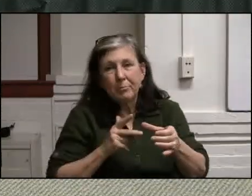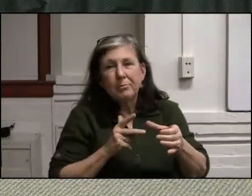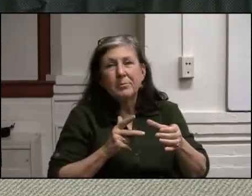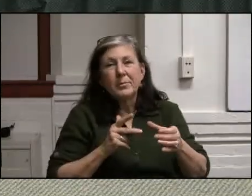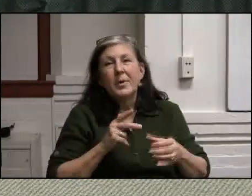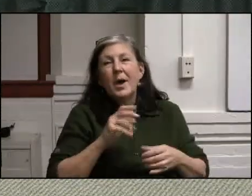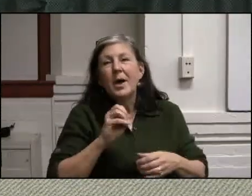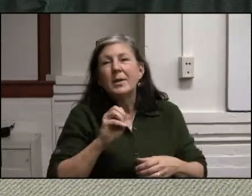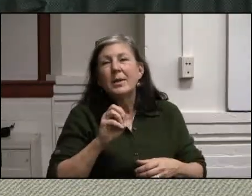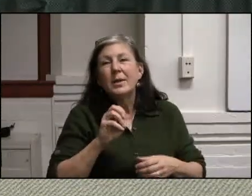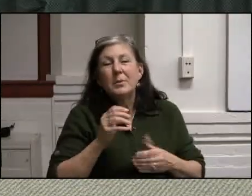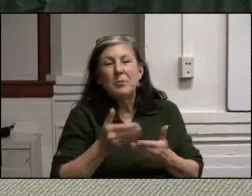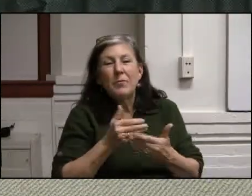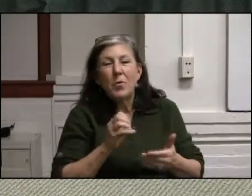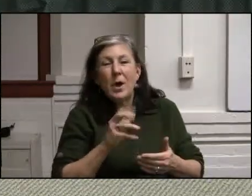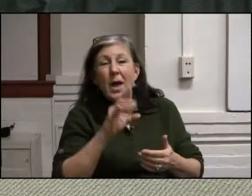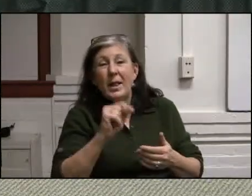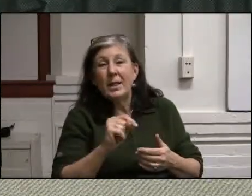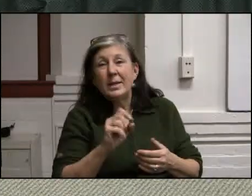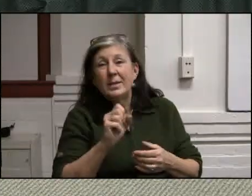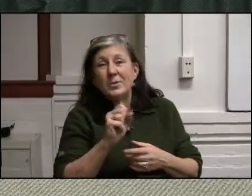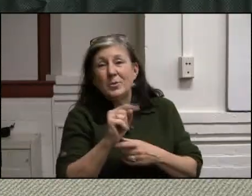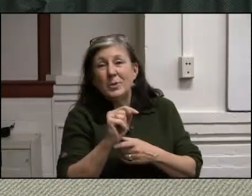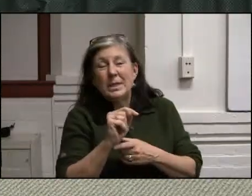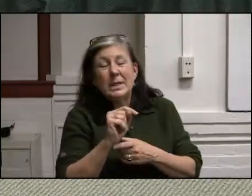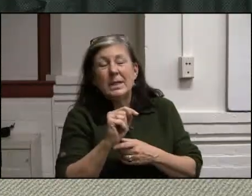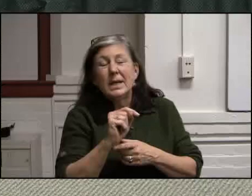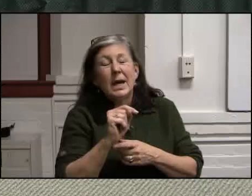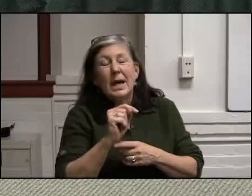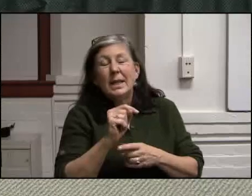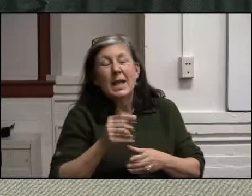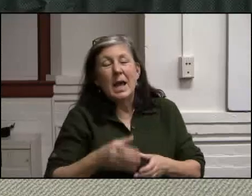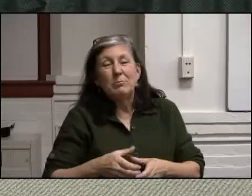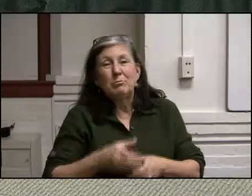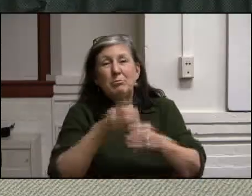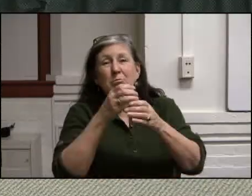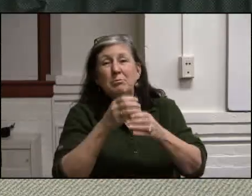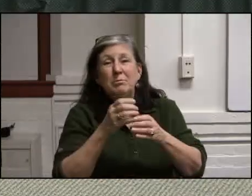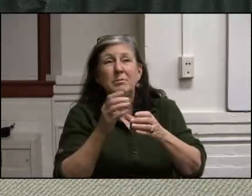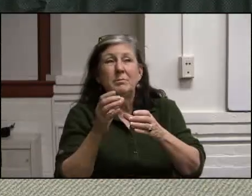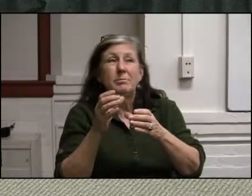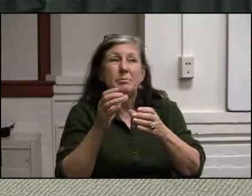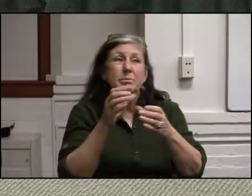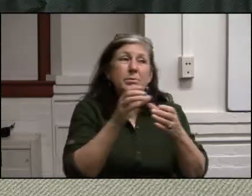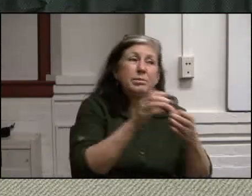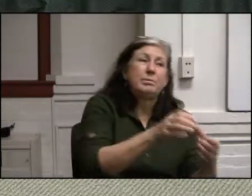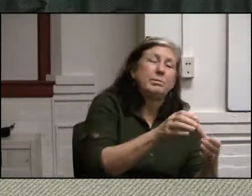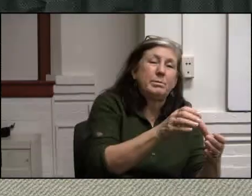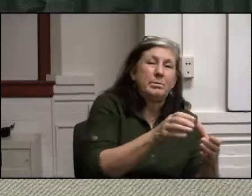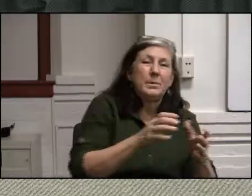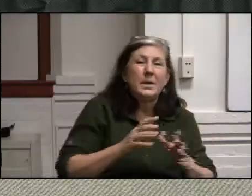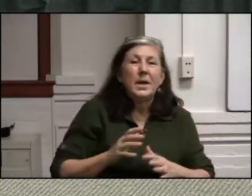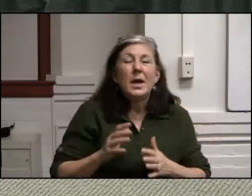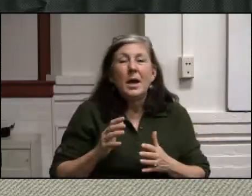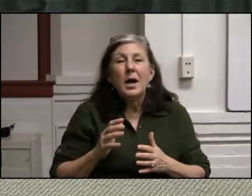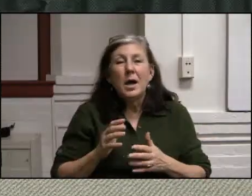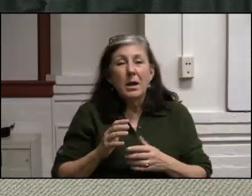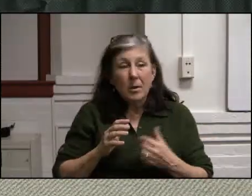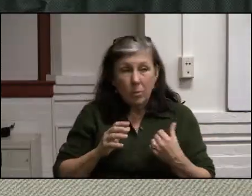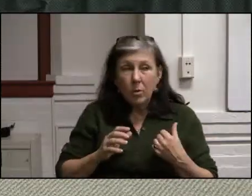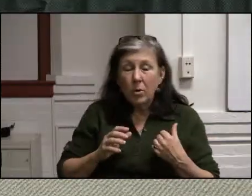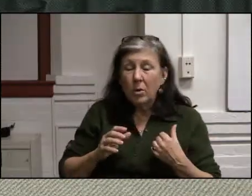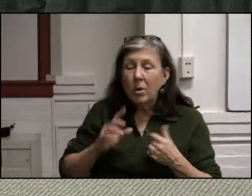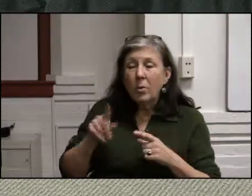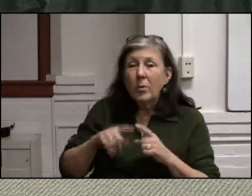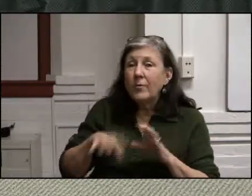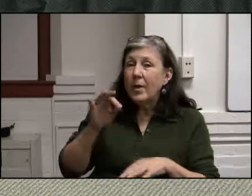and it's looking like the Tower of Pisa now. But when we know who that somebody is, we recover. do? Yeah. Okay. Yeah, well, it's an insurance claim usually,